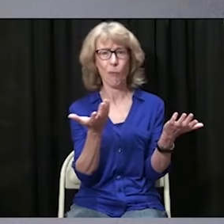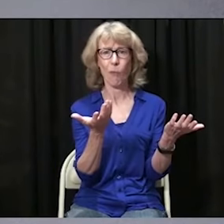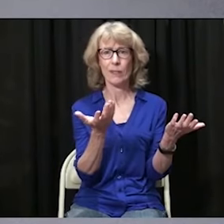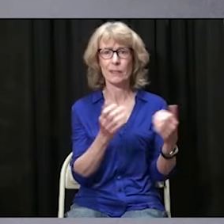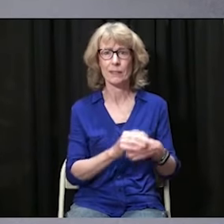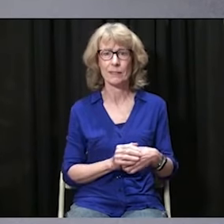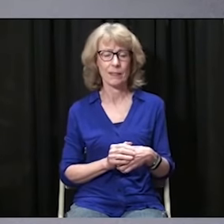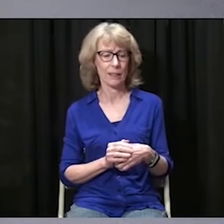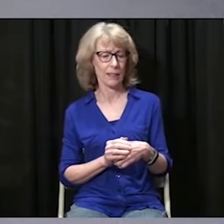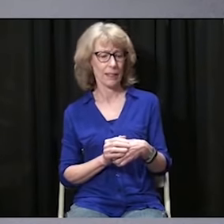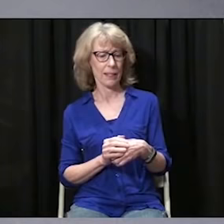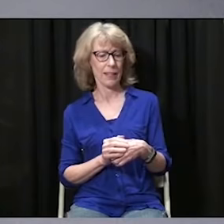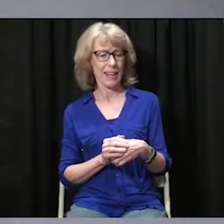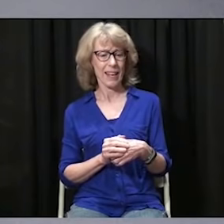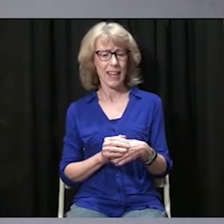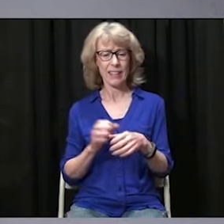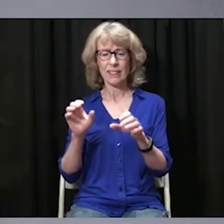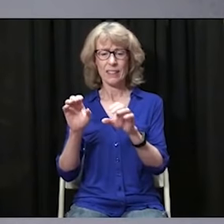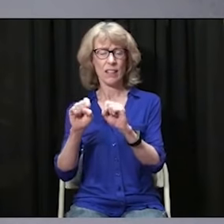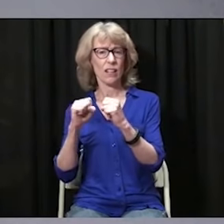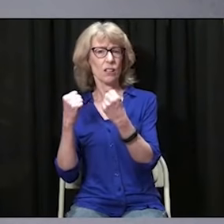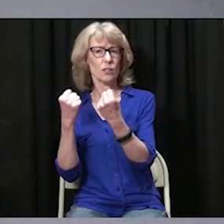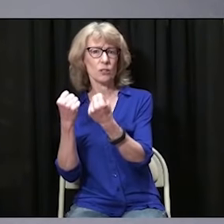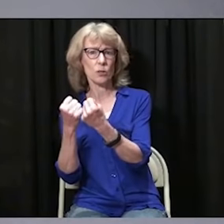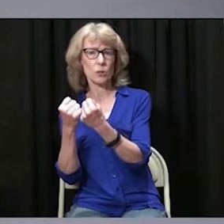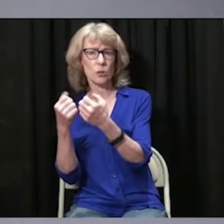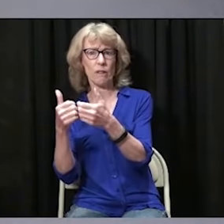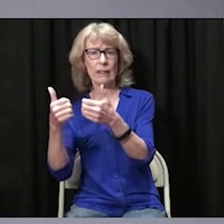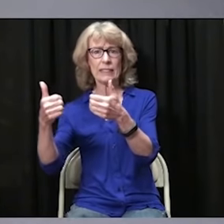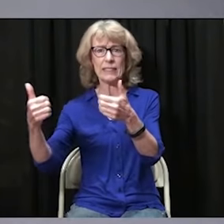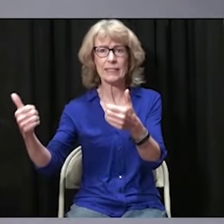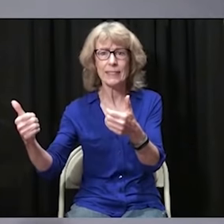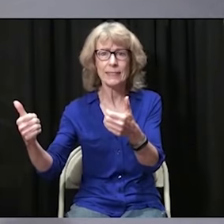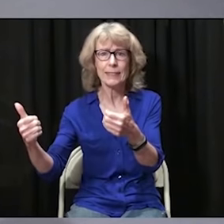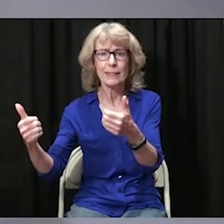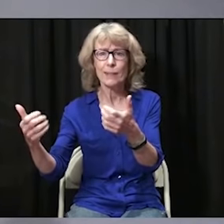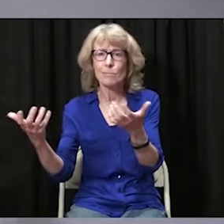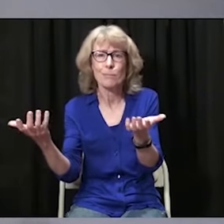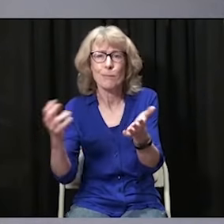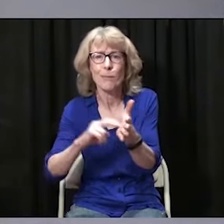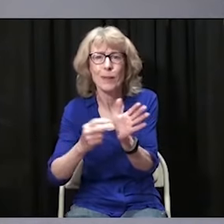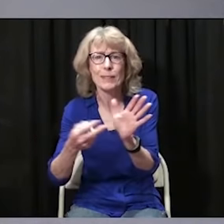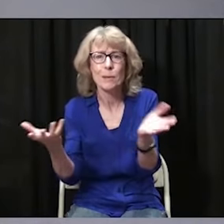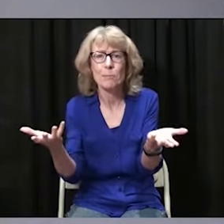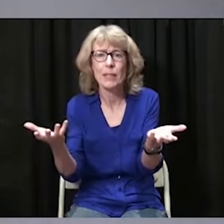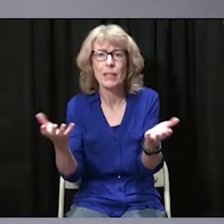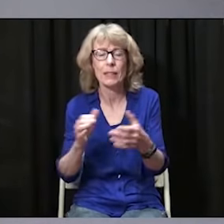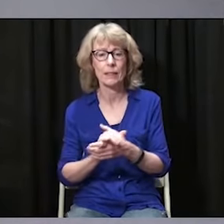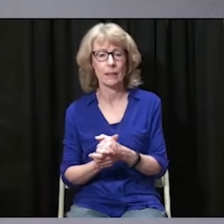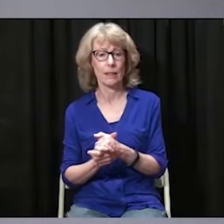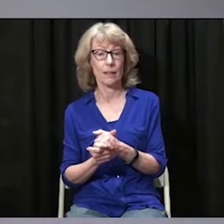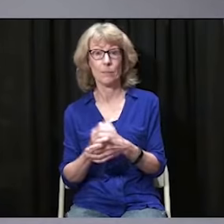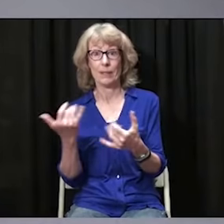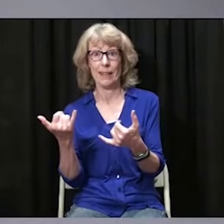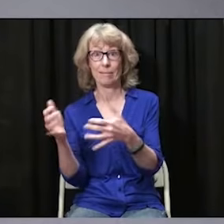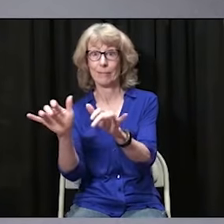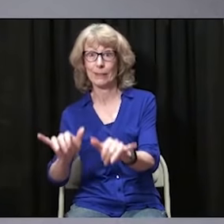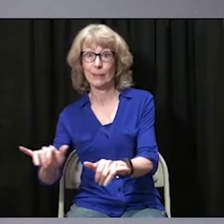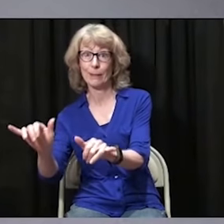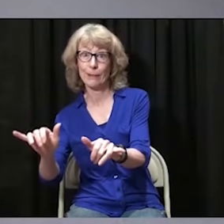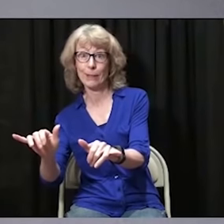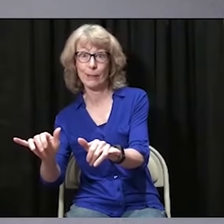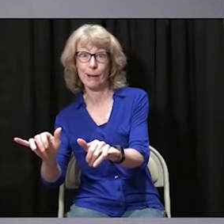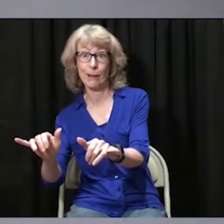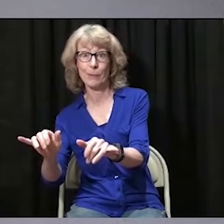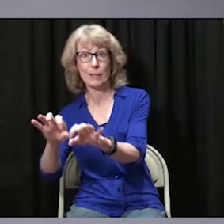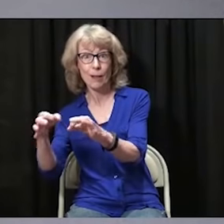distancing? I mean, that phrase now has become so common that for a lot of us, we don't even remember the point